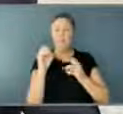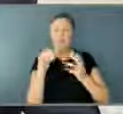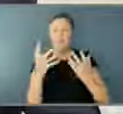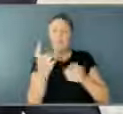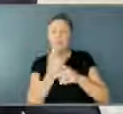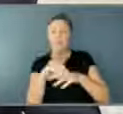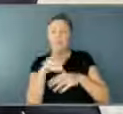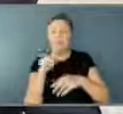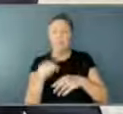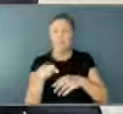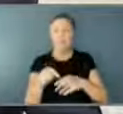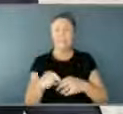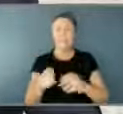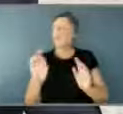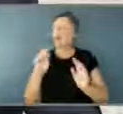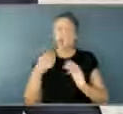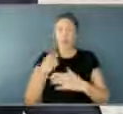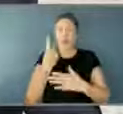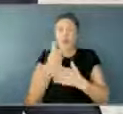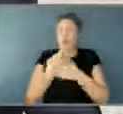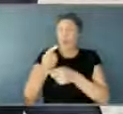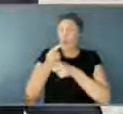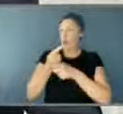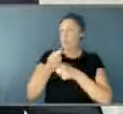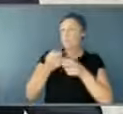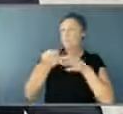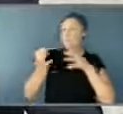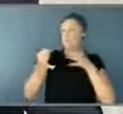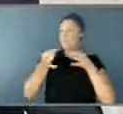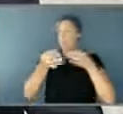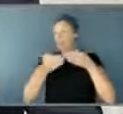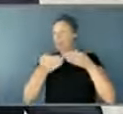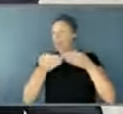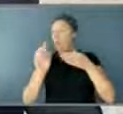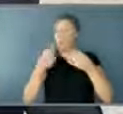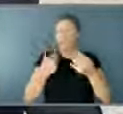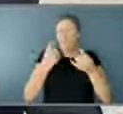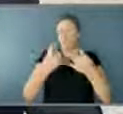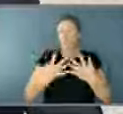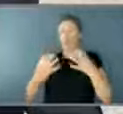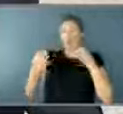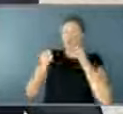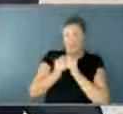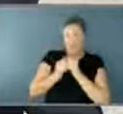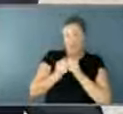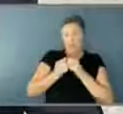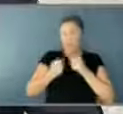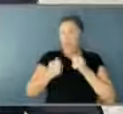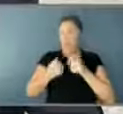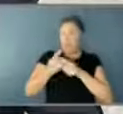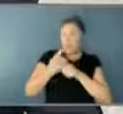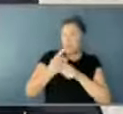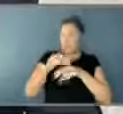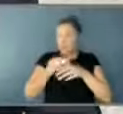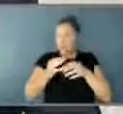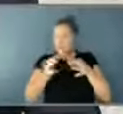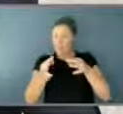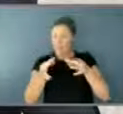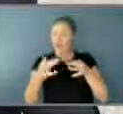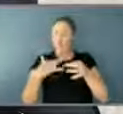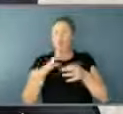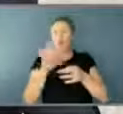path we're on and the commitments that we've made, and more importantly, how we've been able to exceed those commitments, the